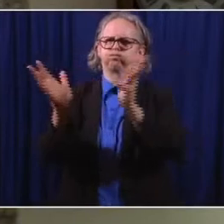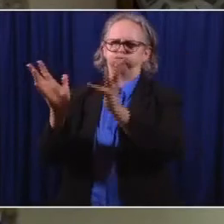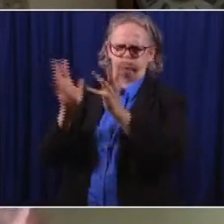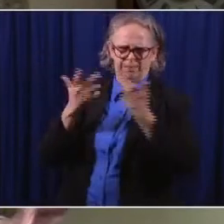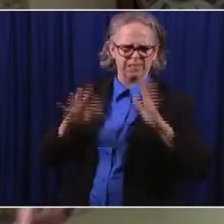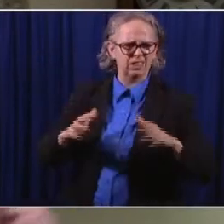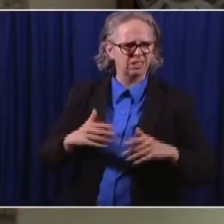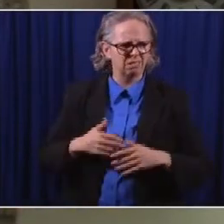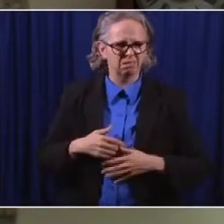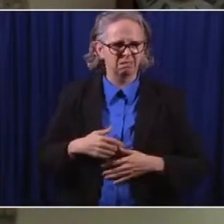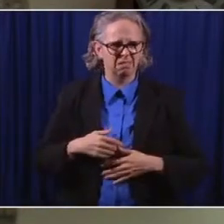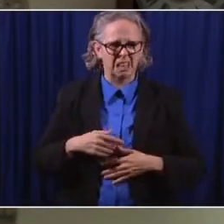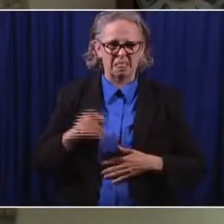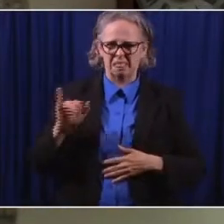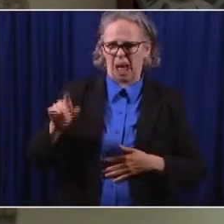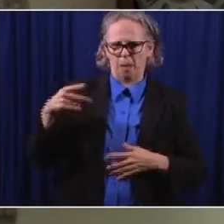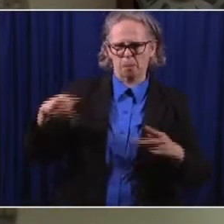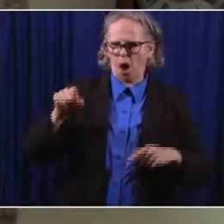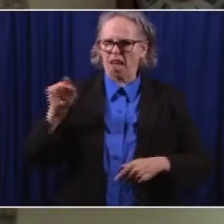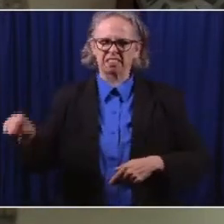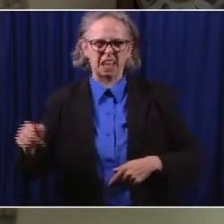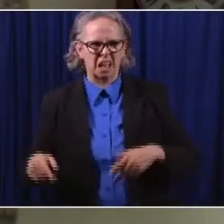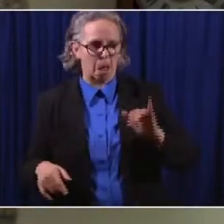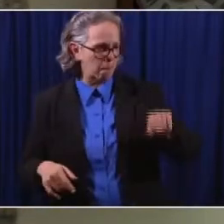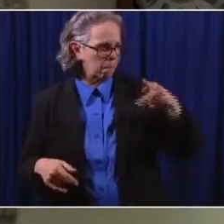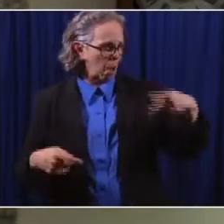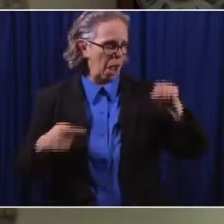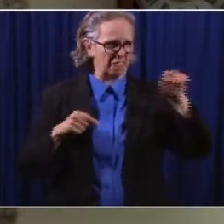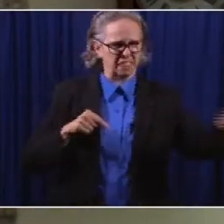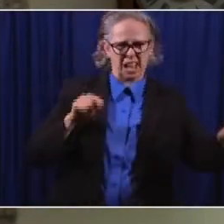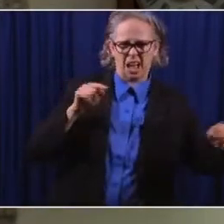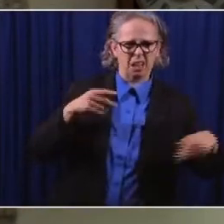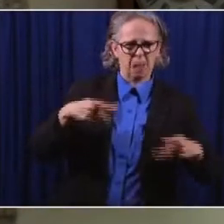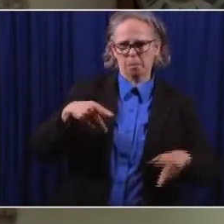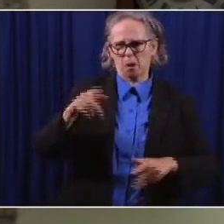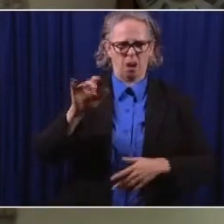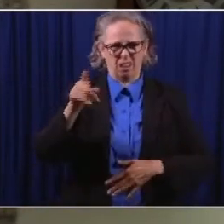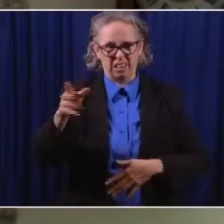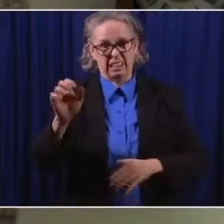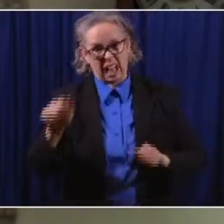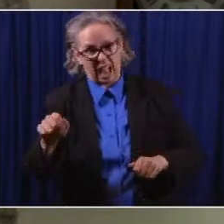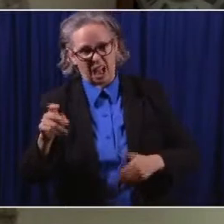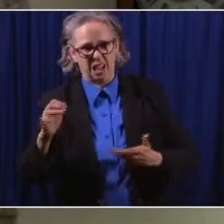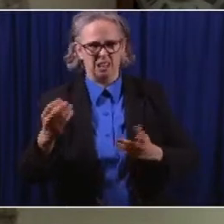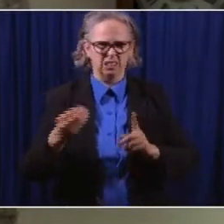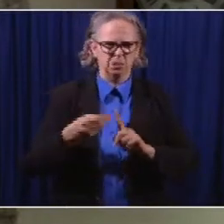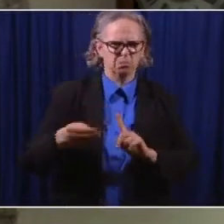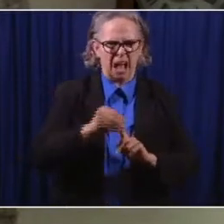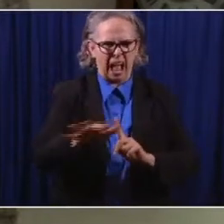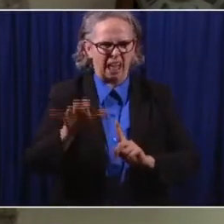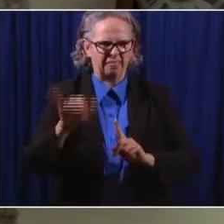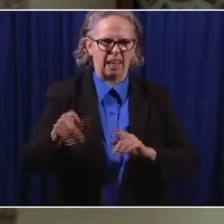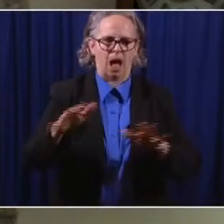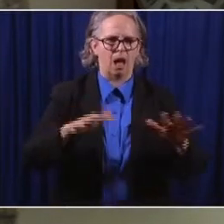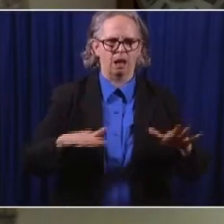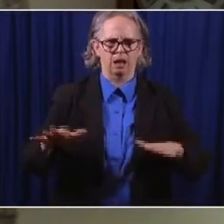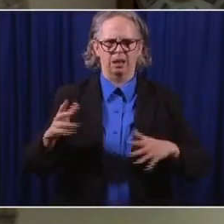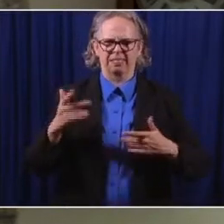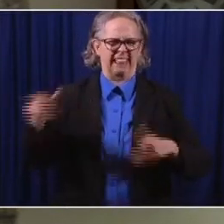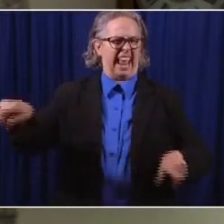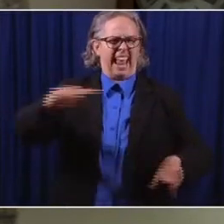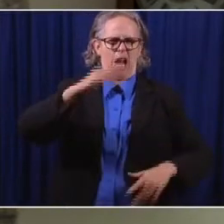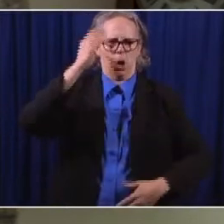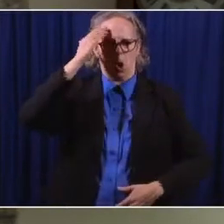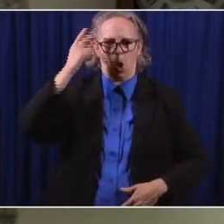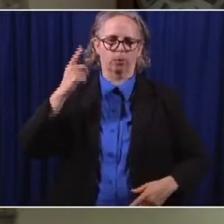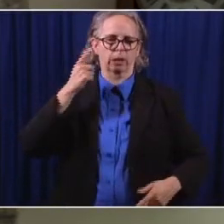was this party over here, there was this party over here, and then this happened, and that spread out from there. And they can pretty much trace it.